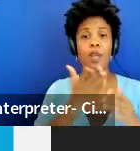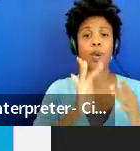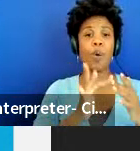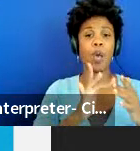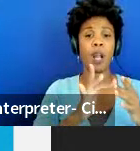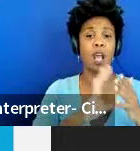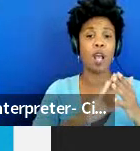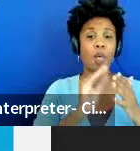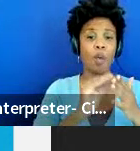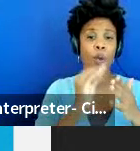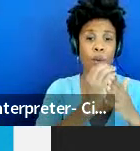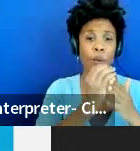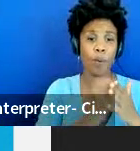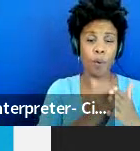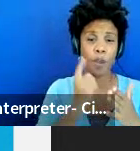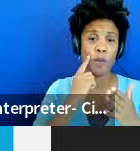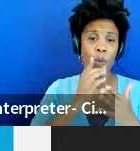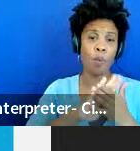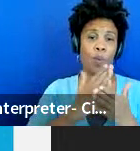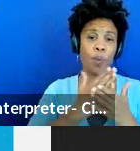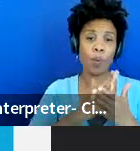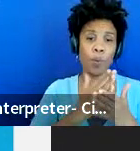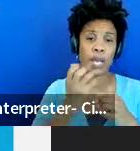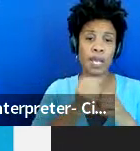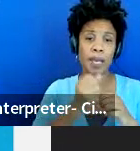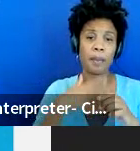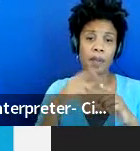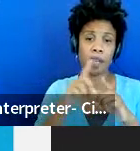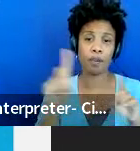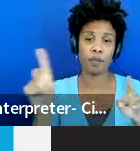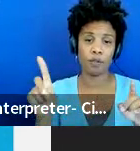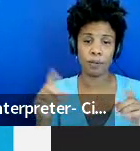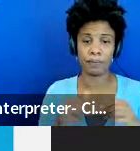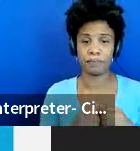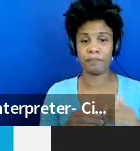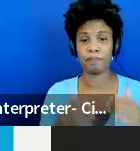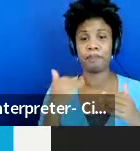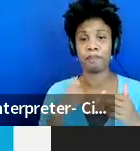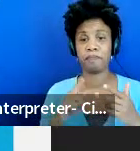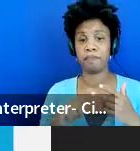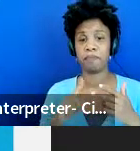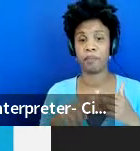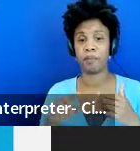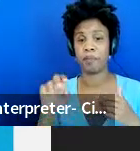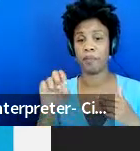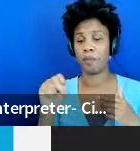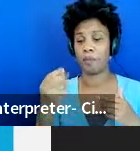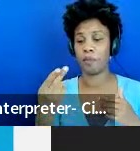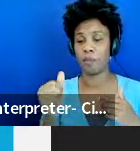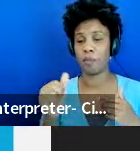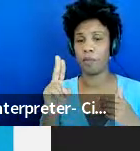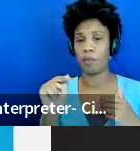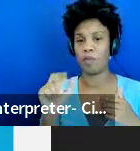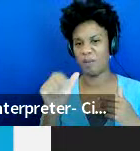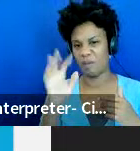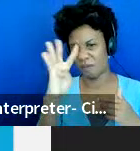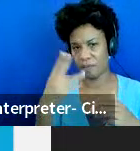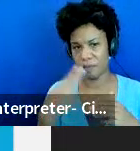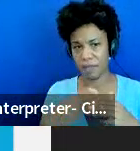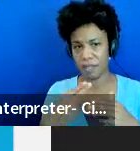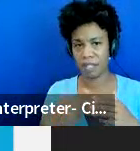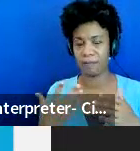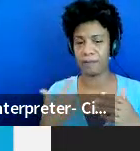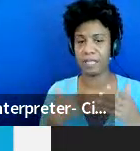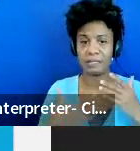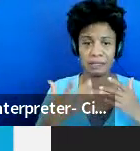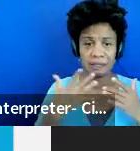who is Shauna, says, "I get very overwhelmed when I think of all the expense that is required to care for her. And I know my pay can't meet my